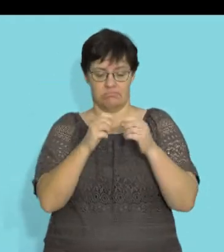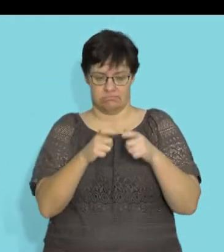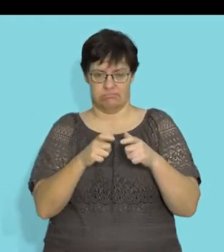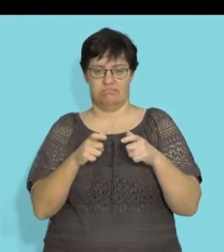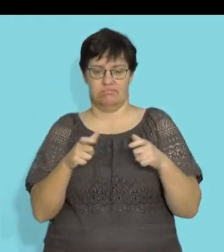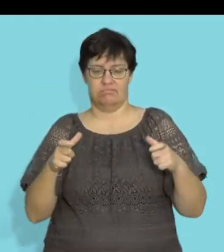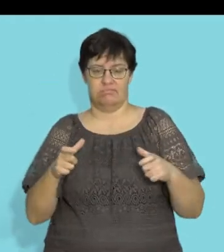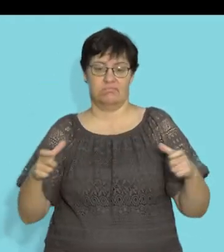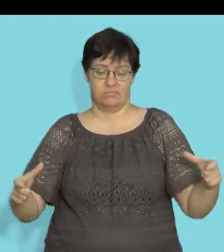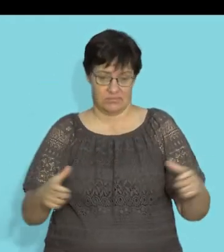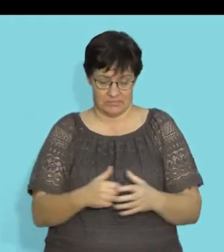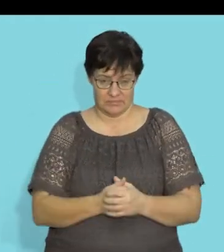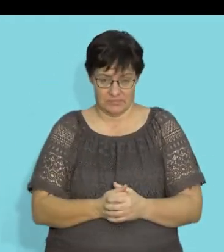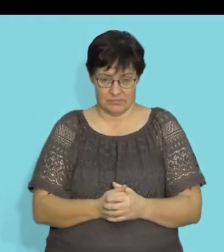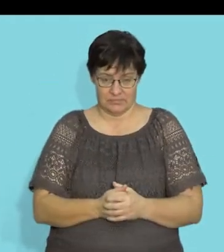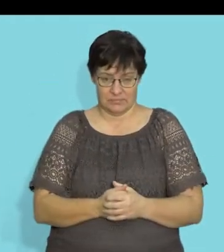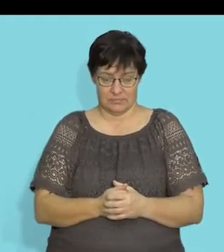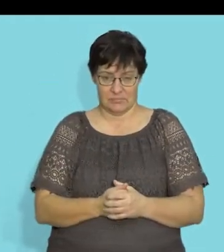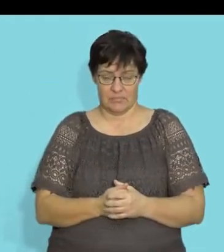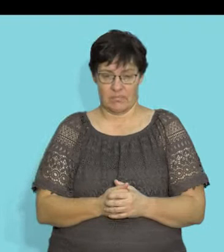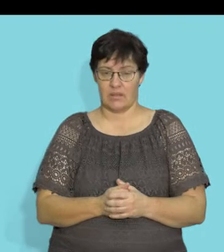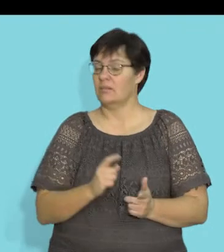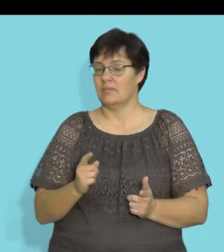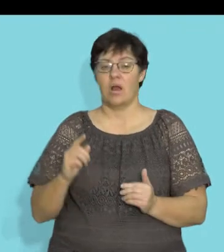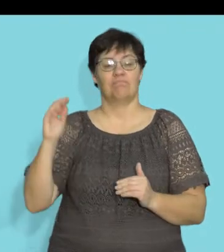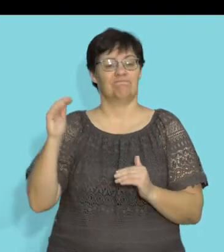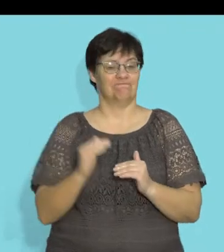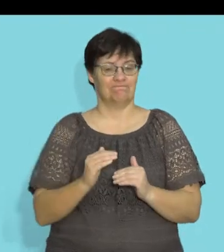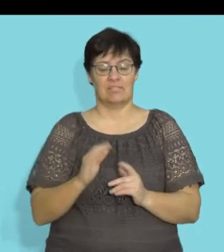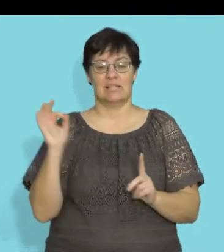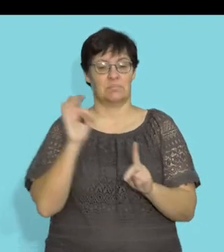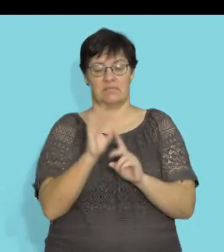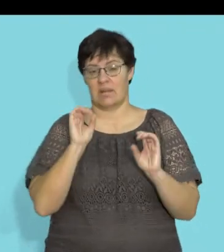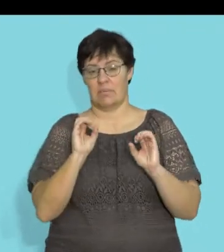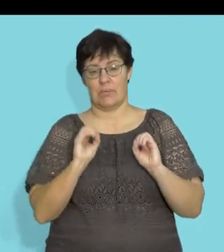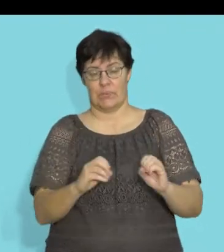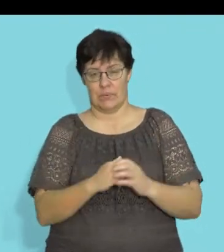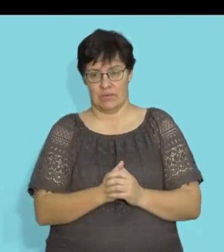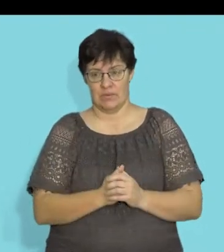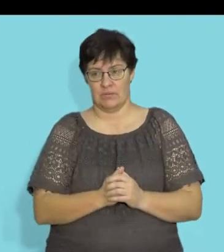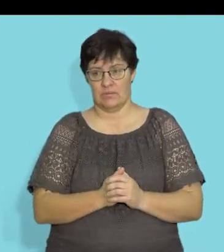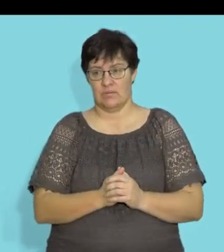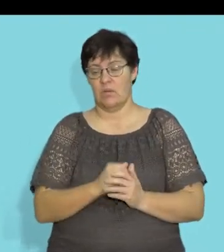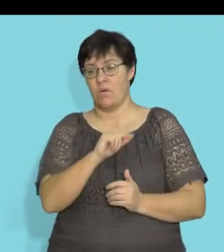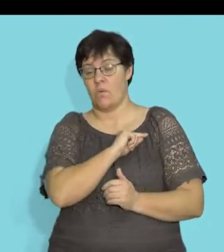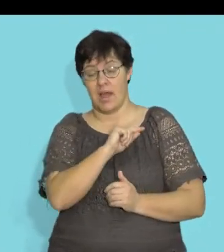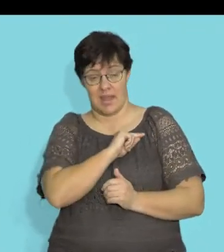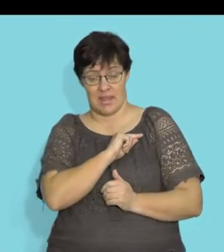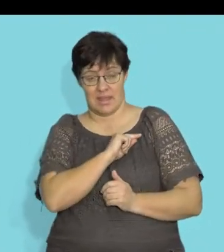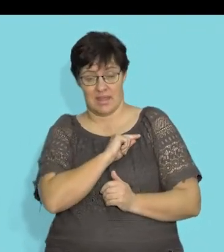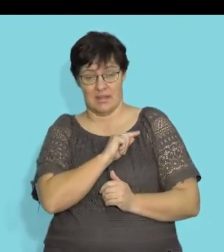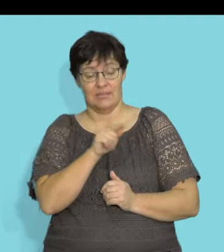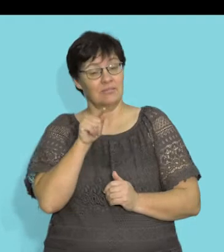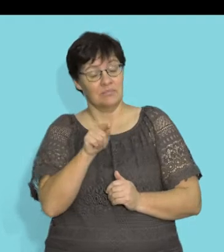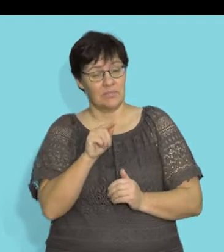number. 10, 42, and 170 are not getting closer to a specific number. So because the